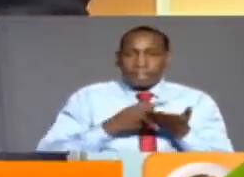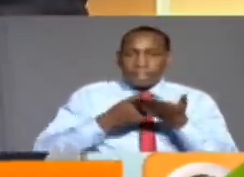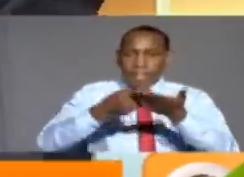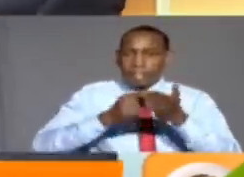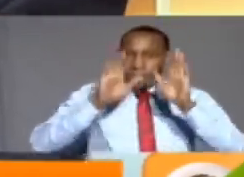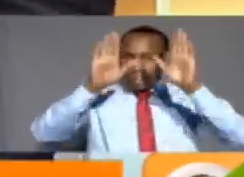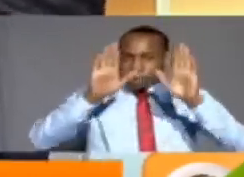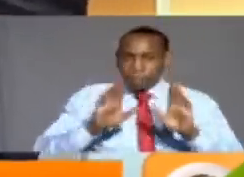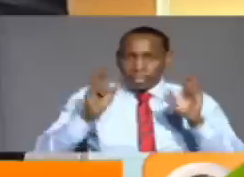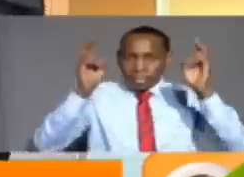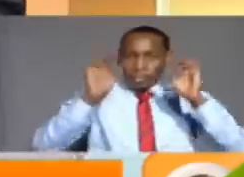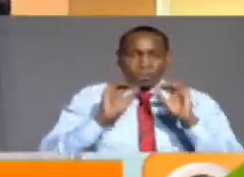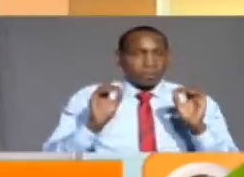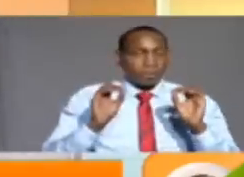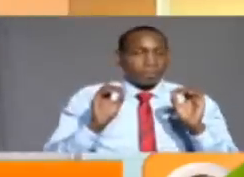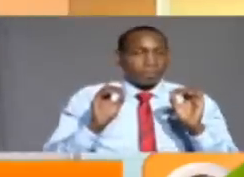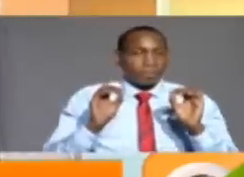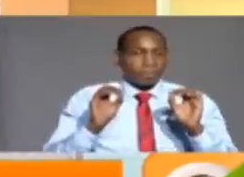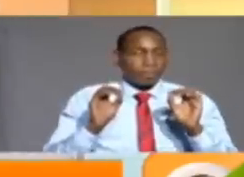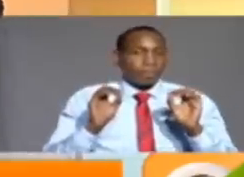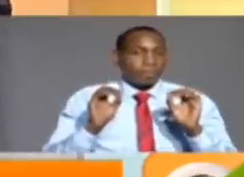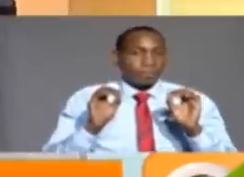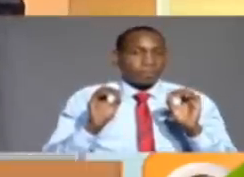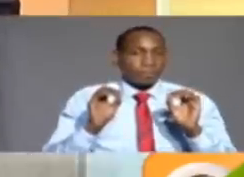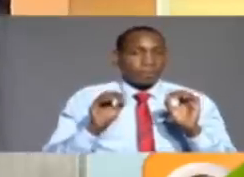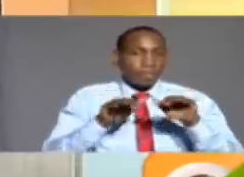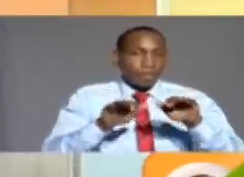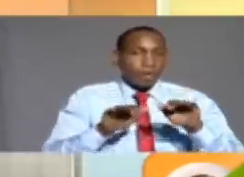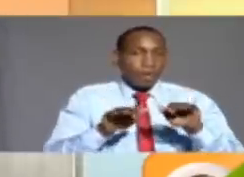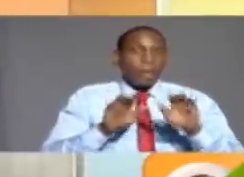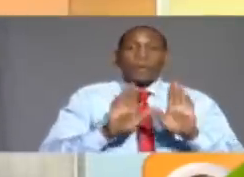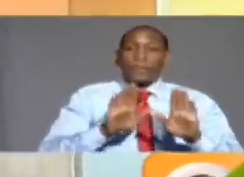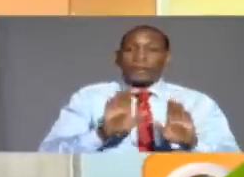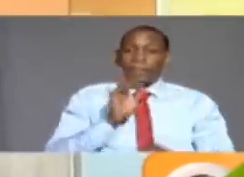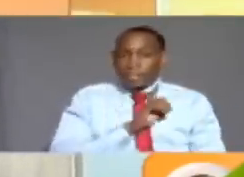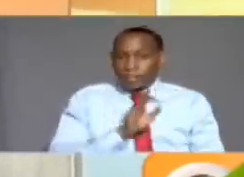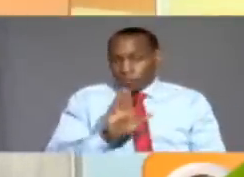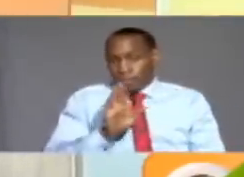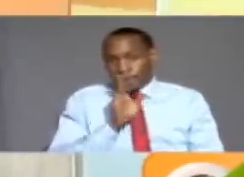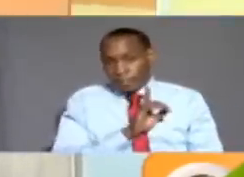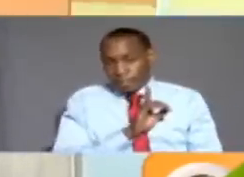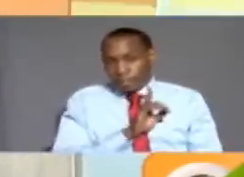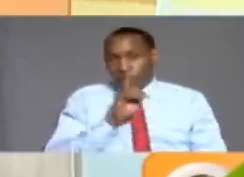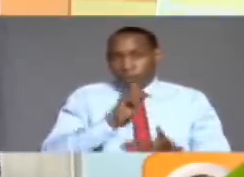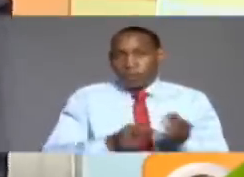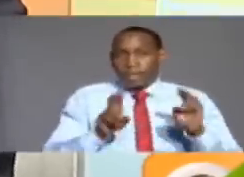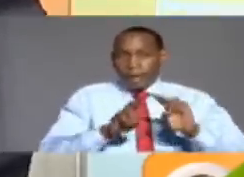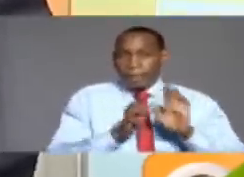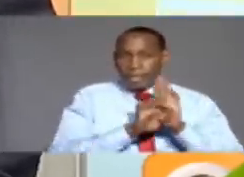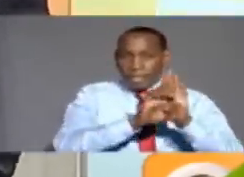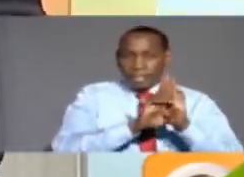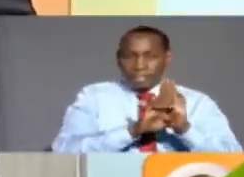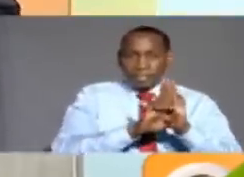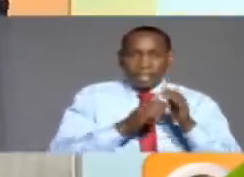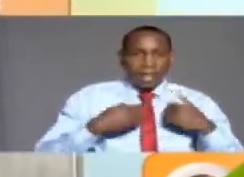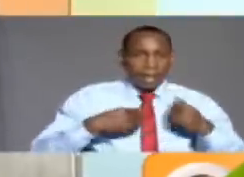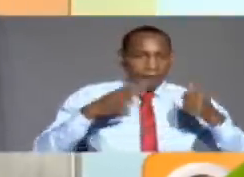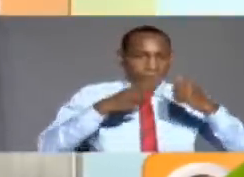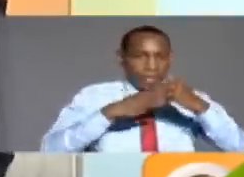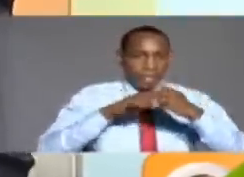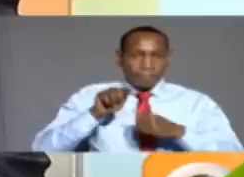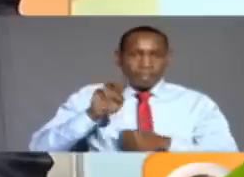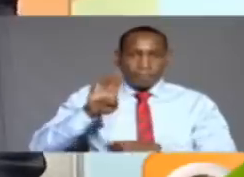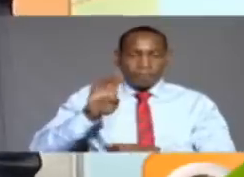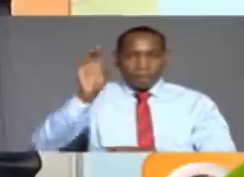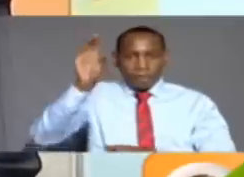about. Let me tell you something. Sorry, let me finish. Yeah, yeah. Please give me time. Sure. Sorry. You see, what has been happening, for example, I have 99.4%